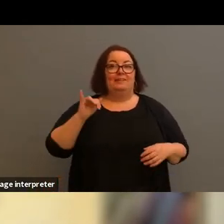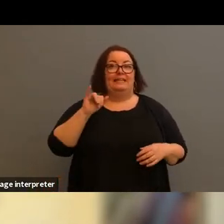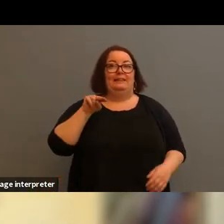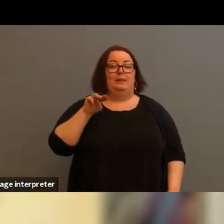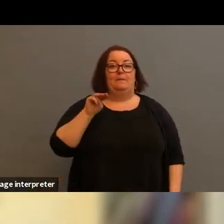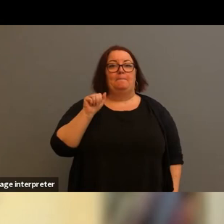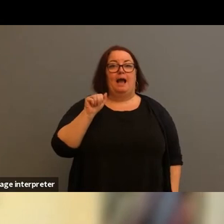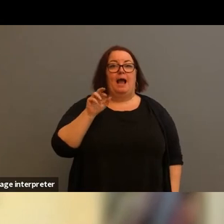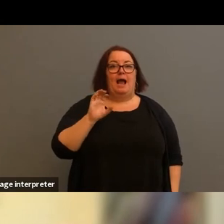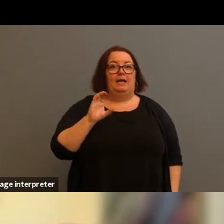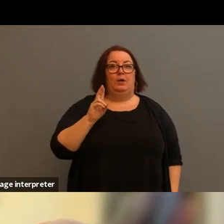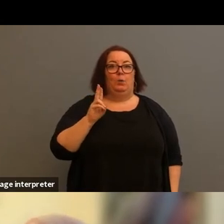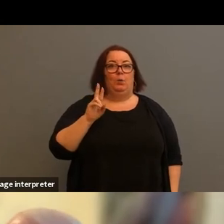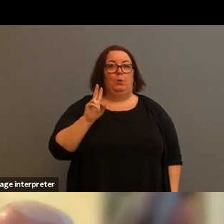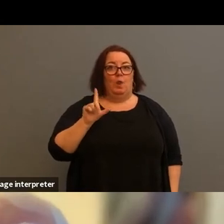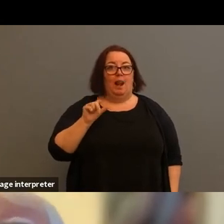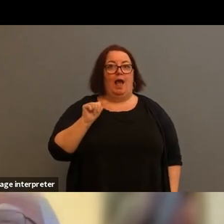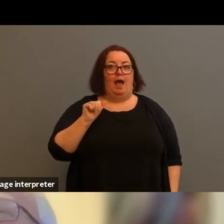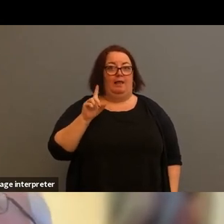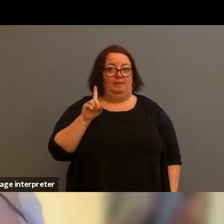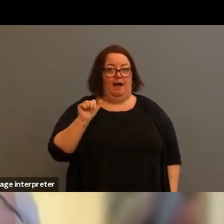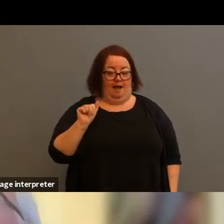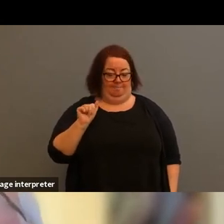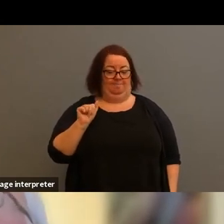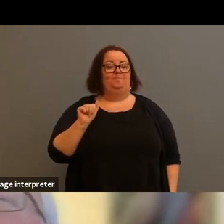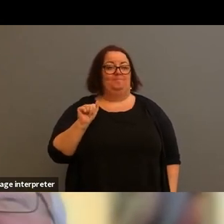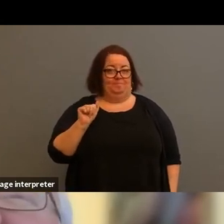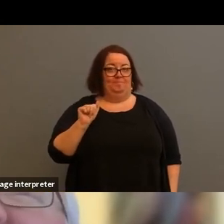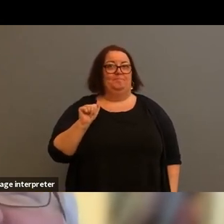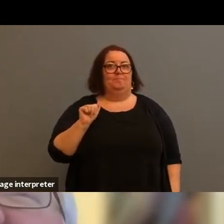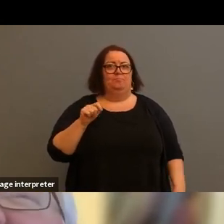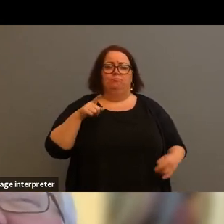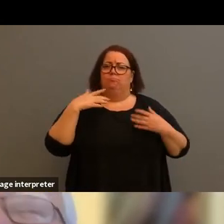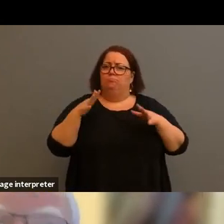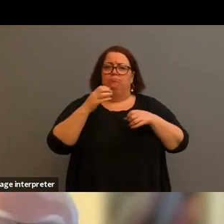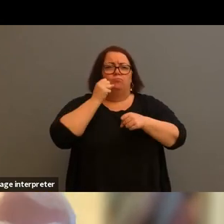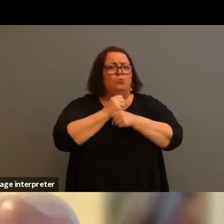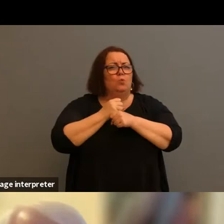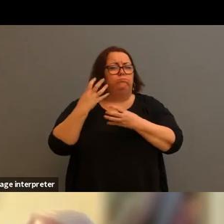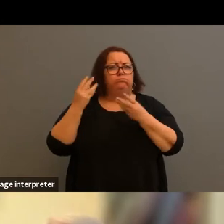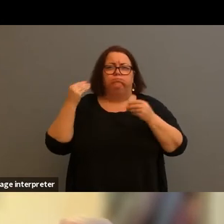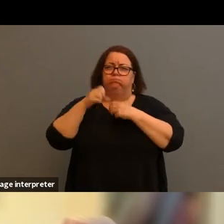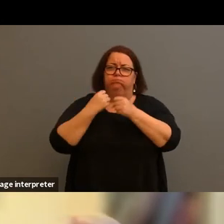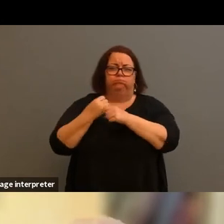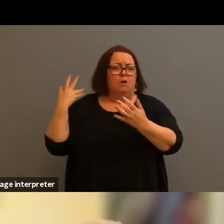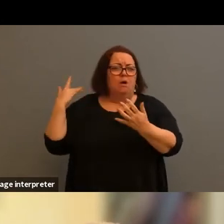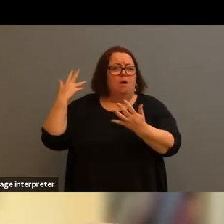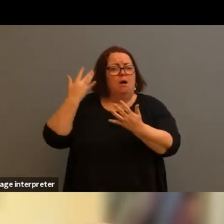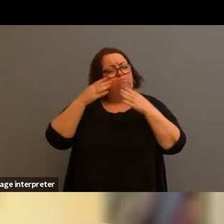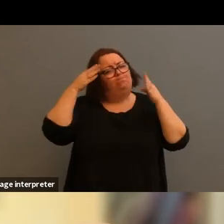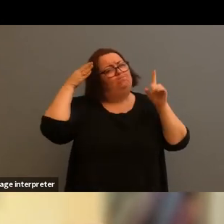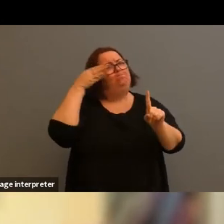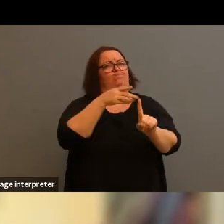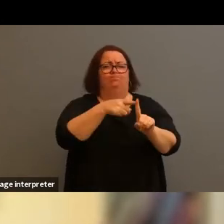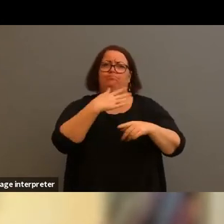some perspectives on development, on sustainable development from a European Union point of view. So please take